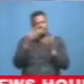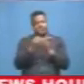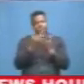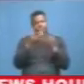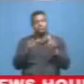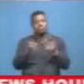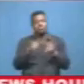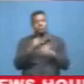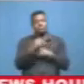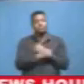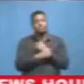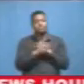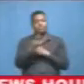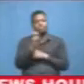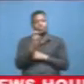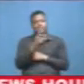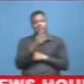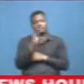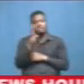loss of